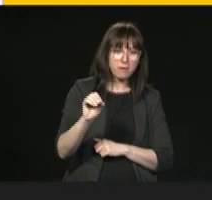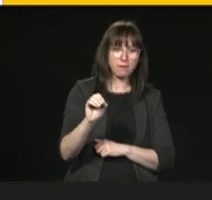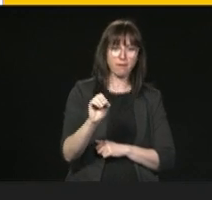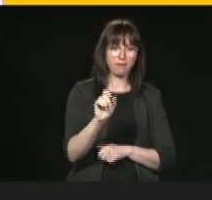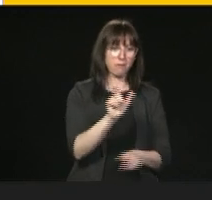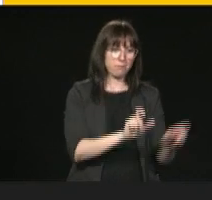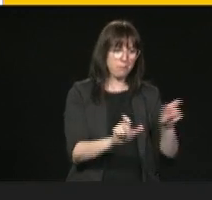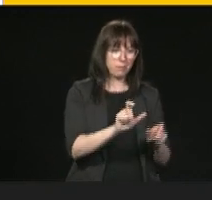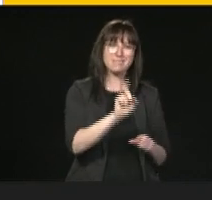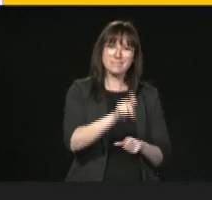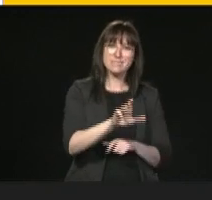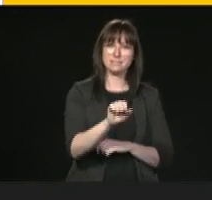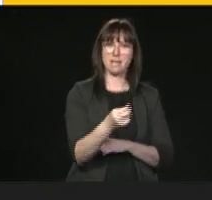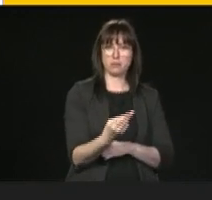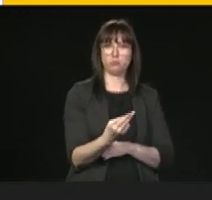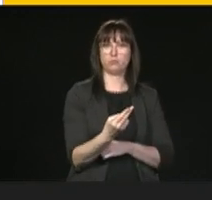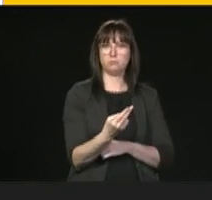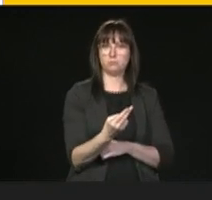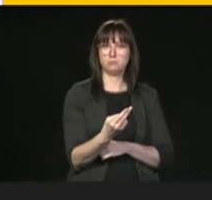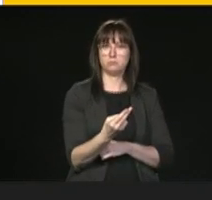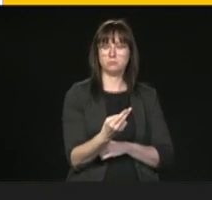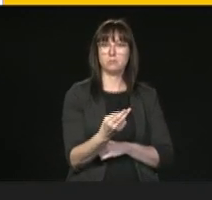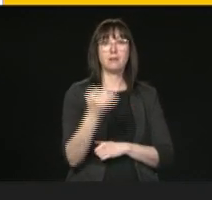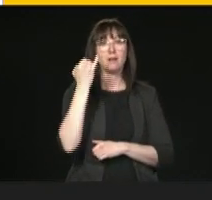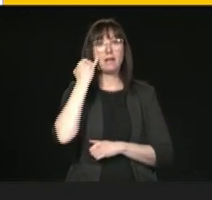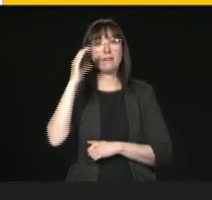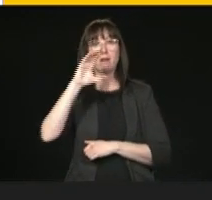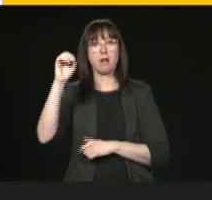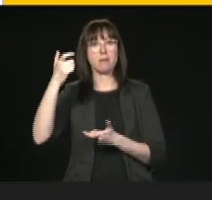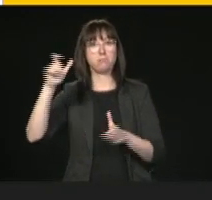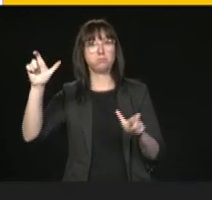you know, large credit lines with their banks, which are there for a rainy day,